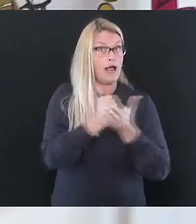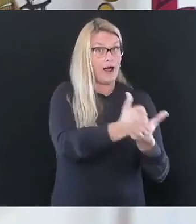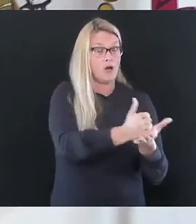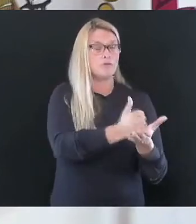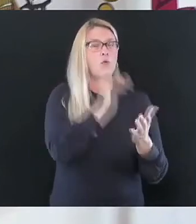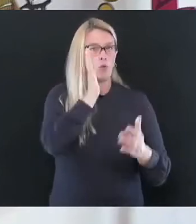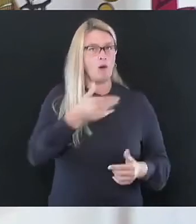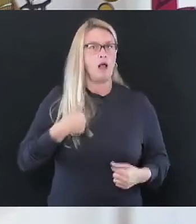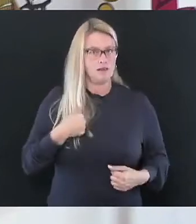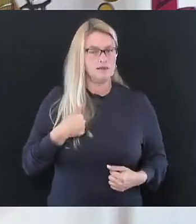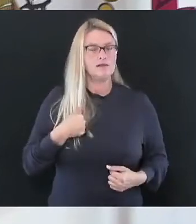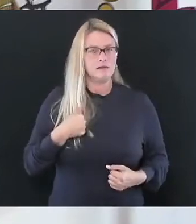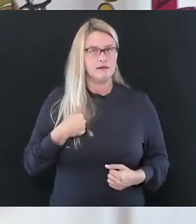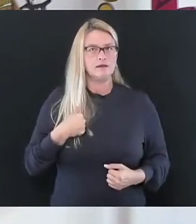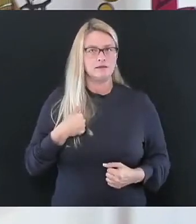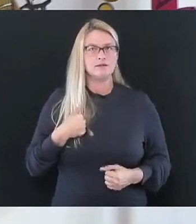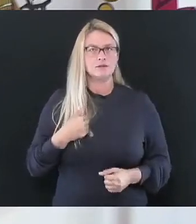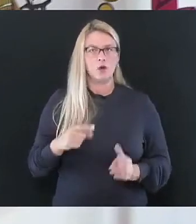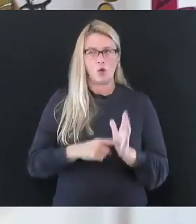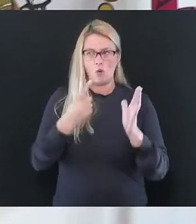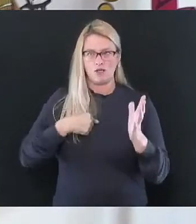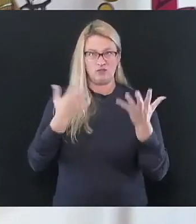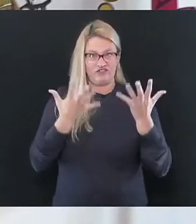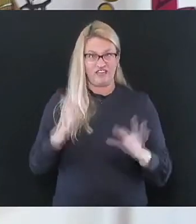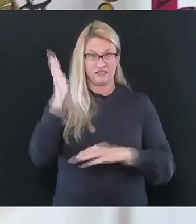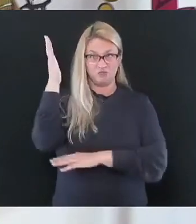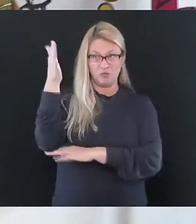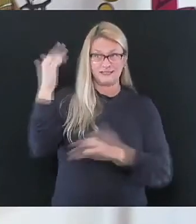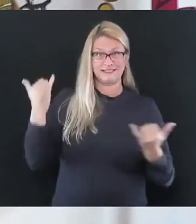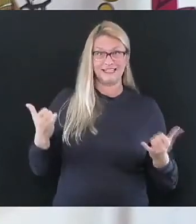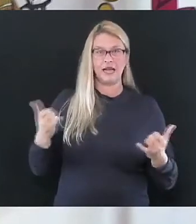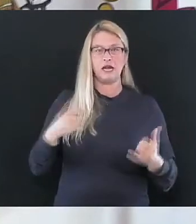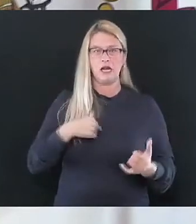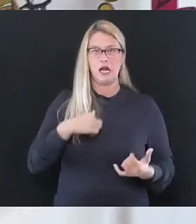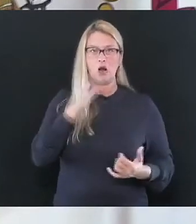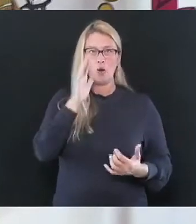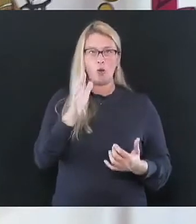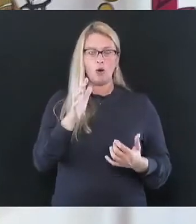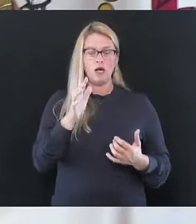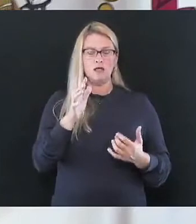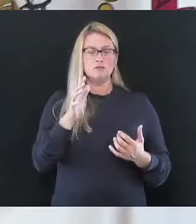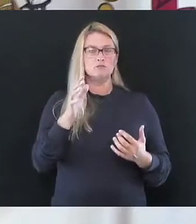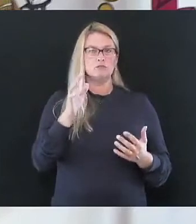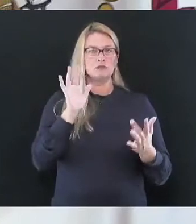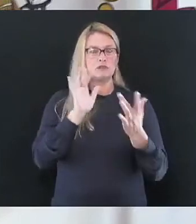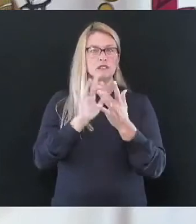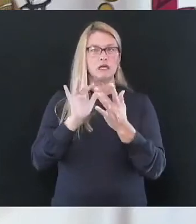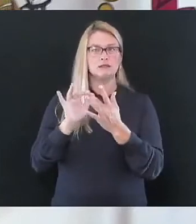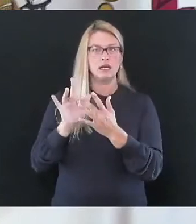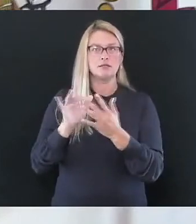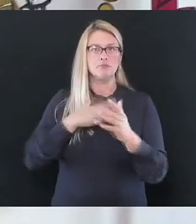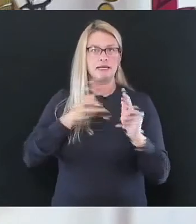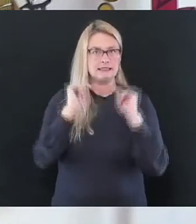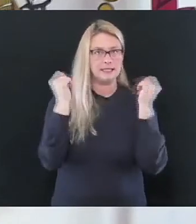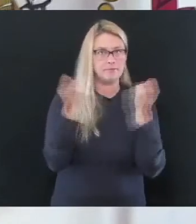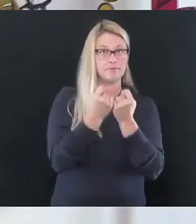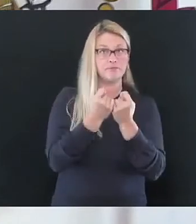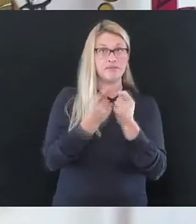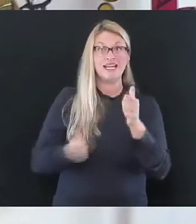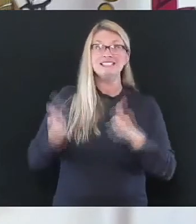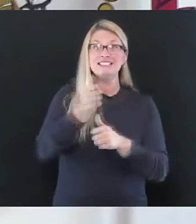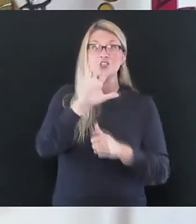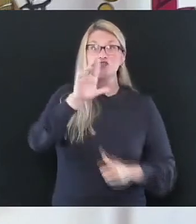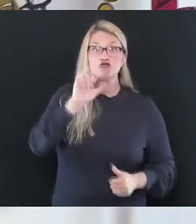So you got my word that as soon as we get through here, and from the standpoint, I can just tell them right now, you know, Secretary Crouch,